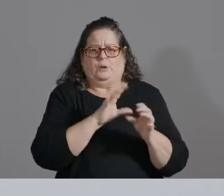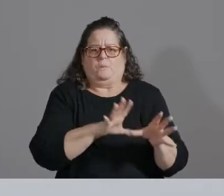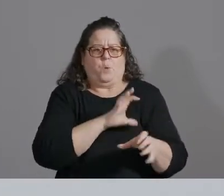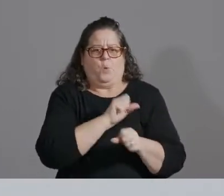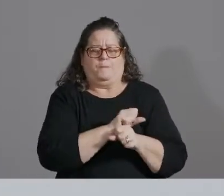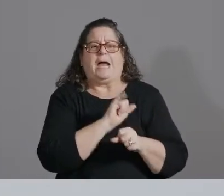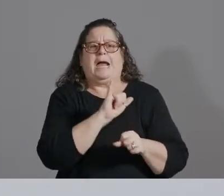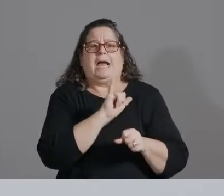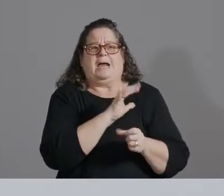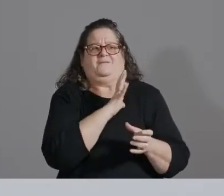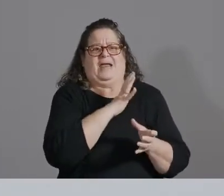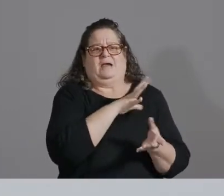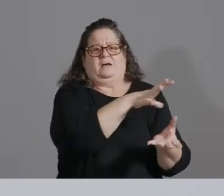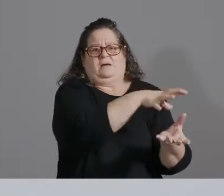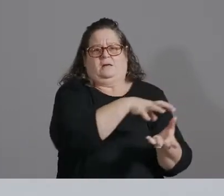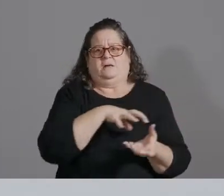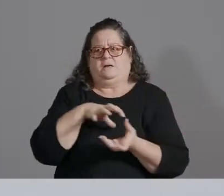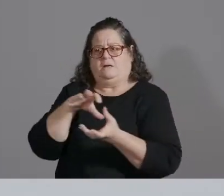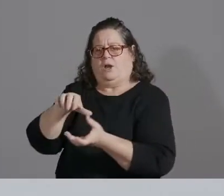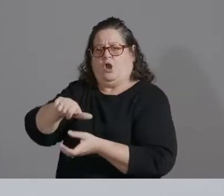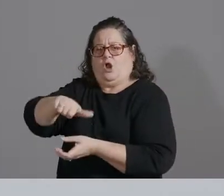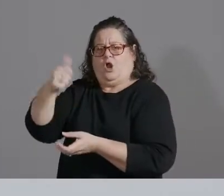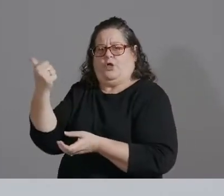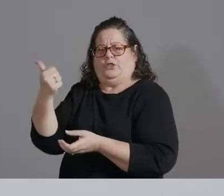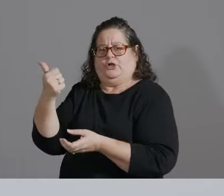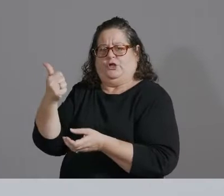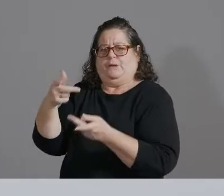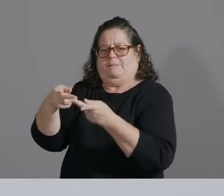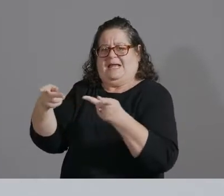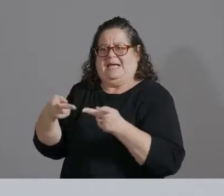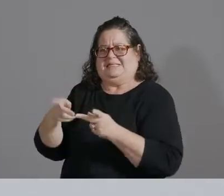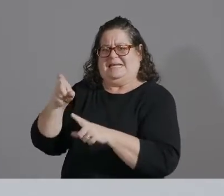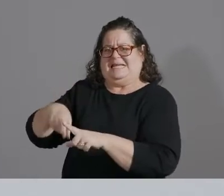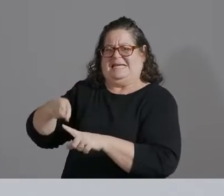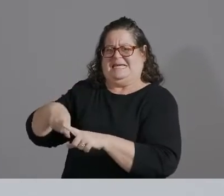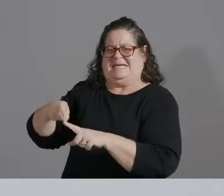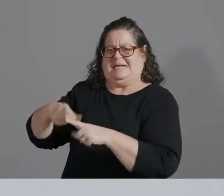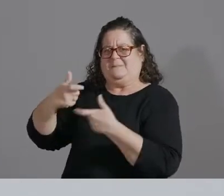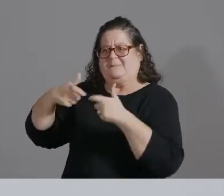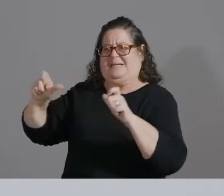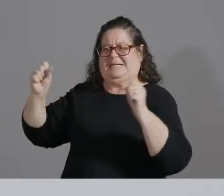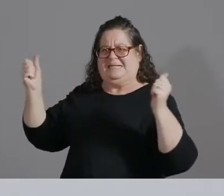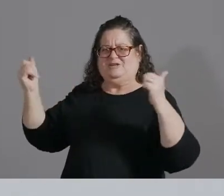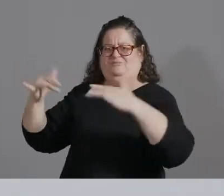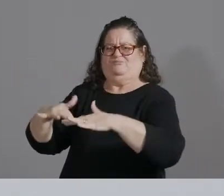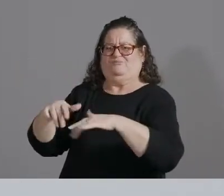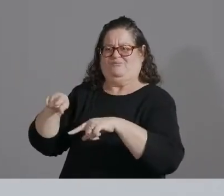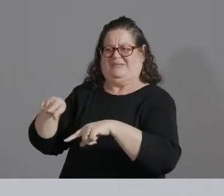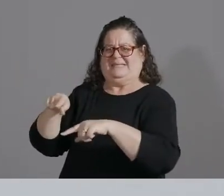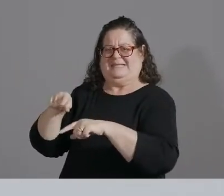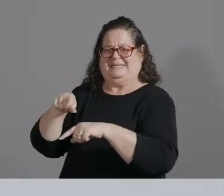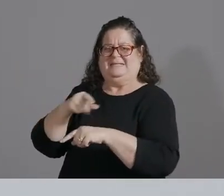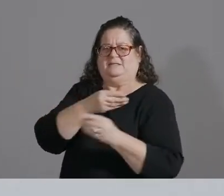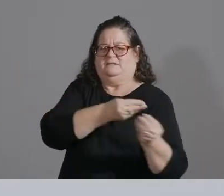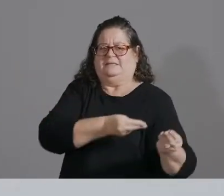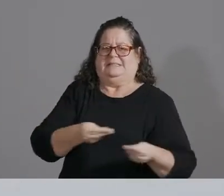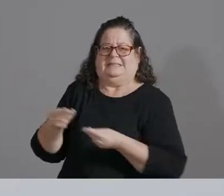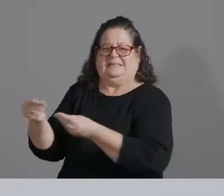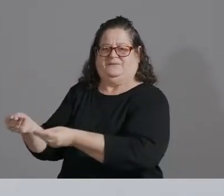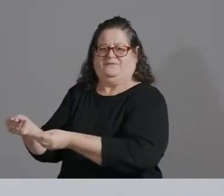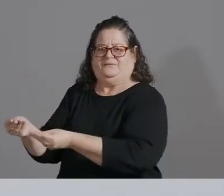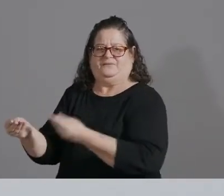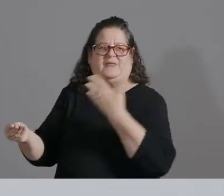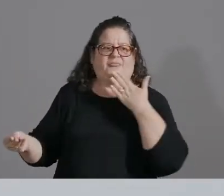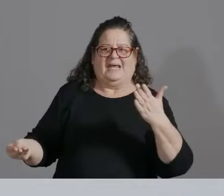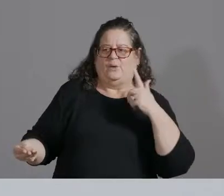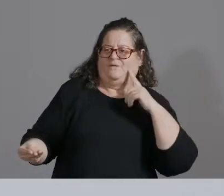over 1,500 doses to this county because they want to do a mass vaccination pod this weekend. And so then we'll shift around based on